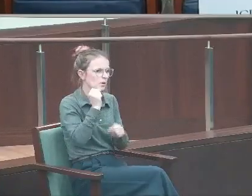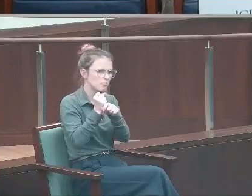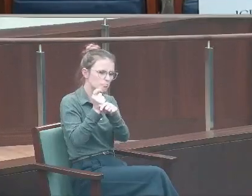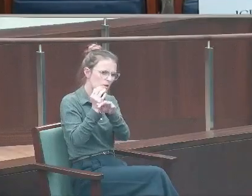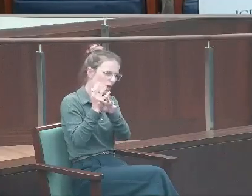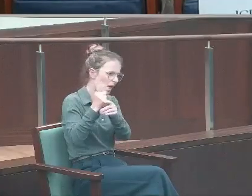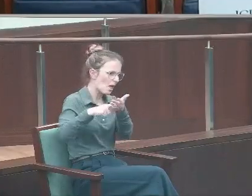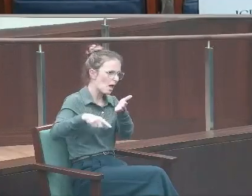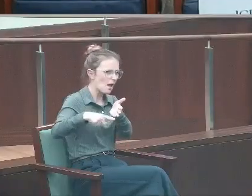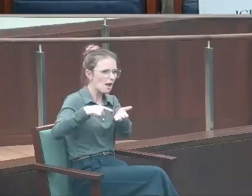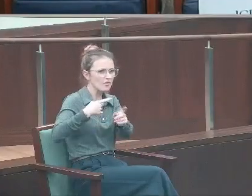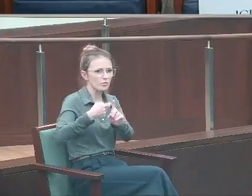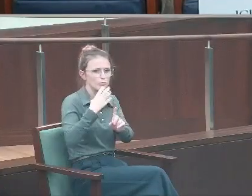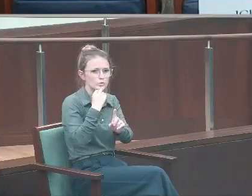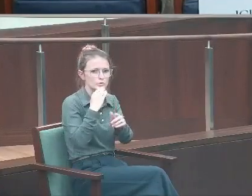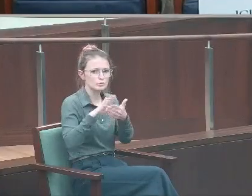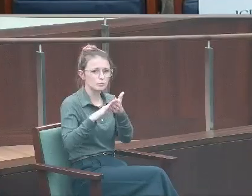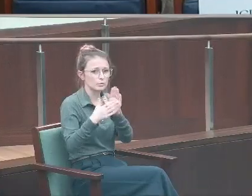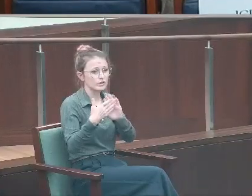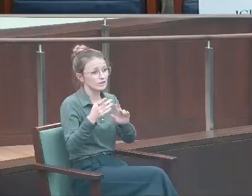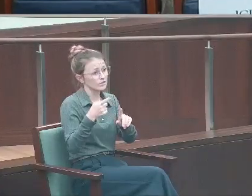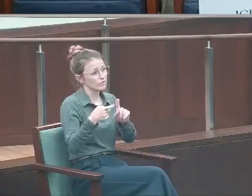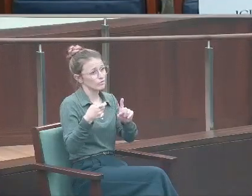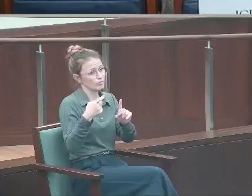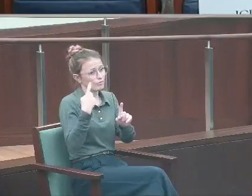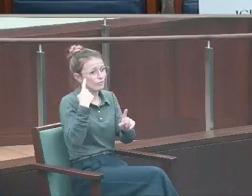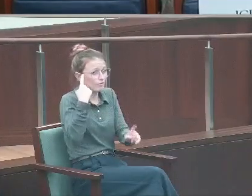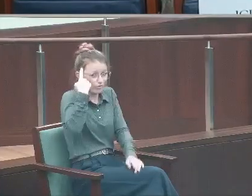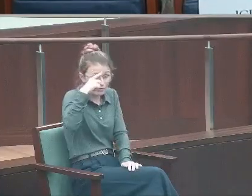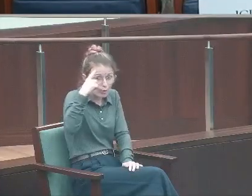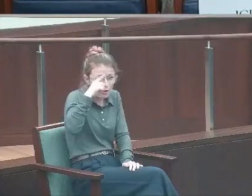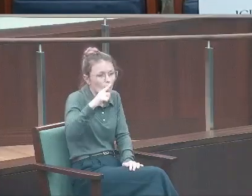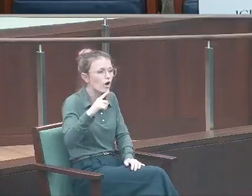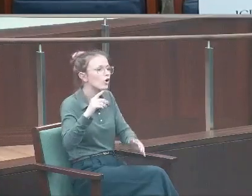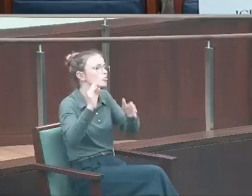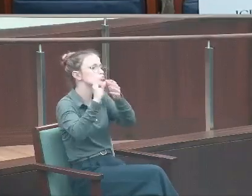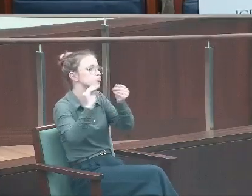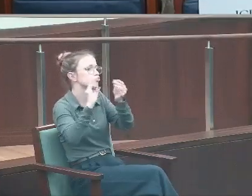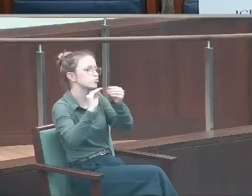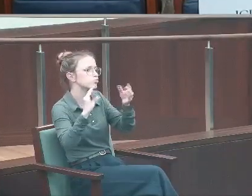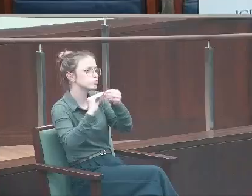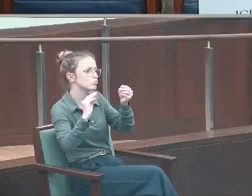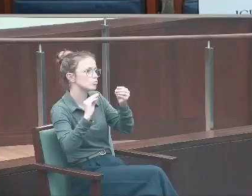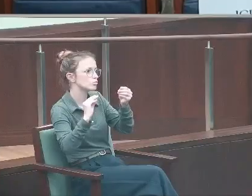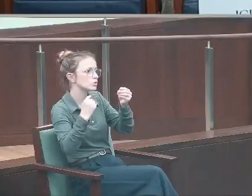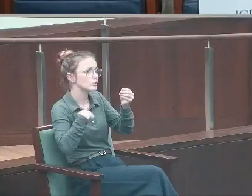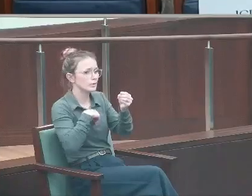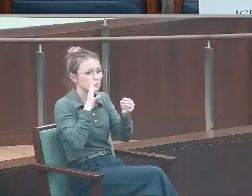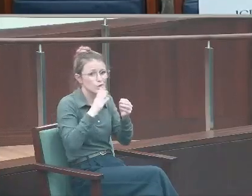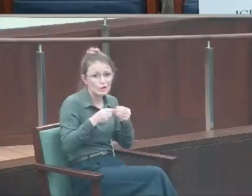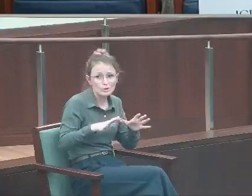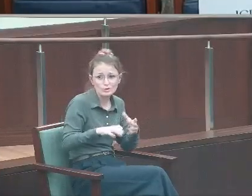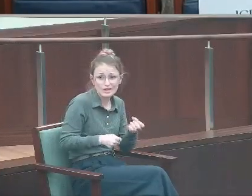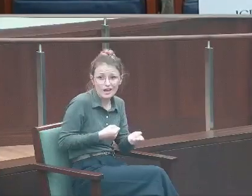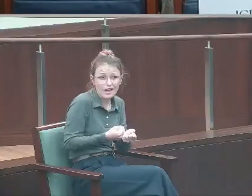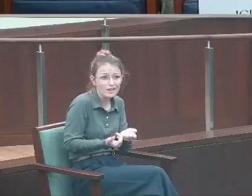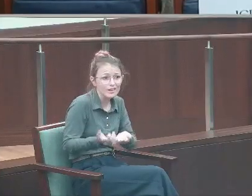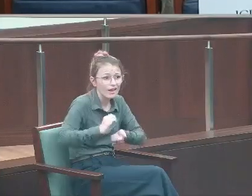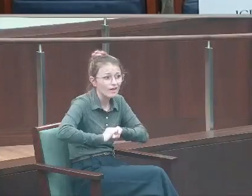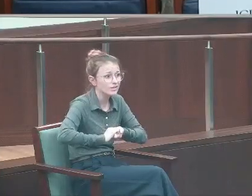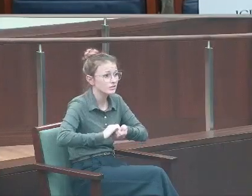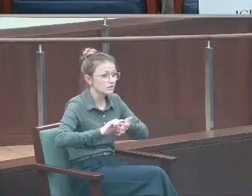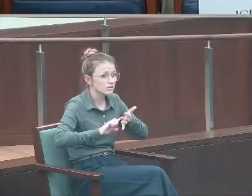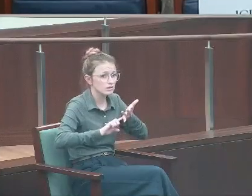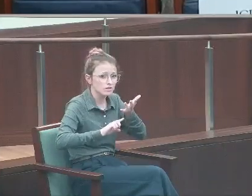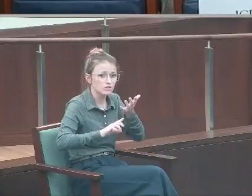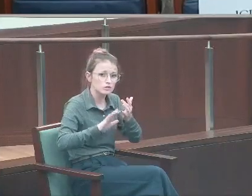parts of the Jewish community for taking a step like this. And we organized a bunch of funders and allies of Hillel to reach out to